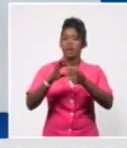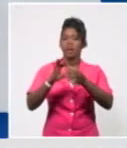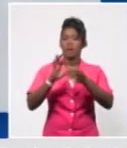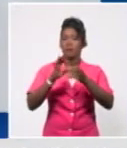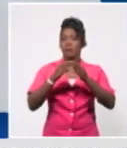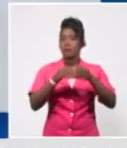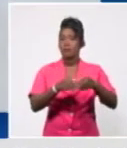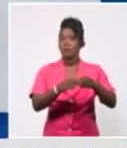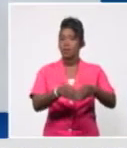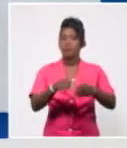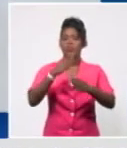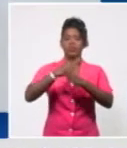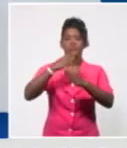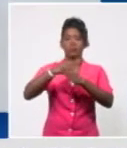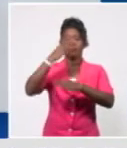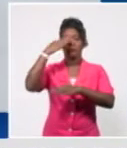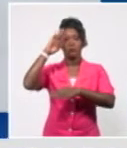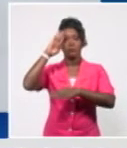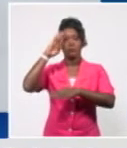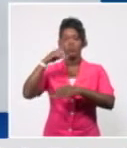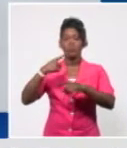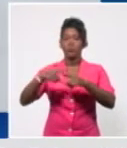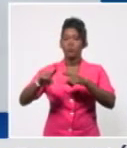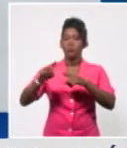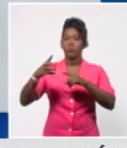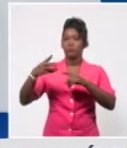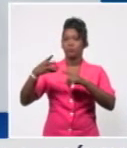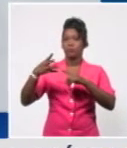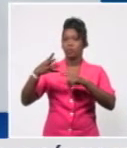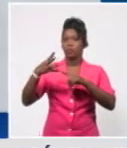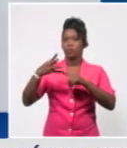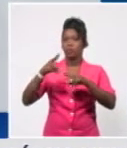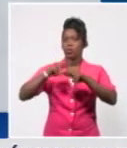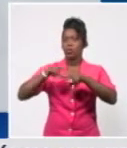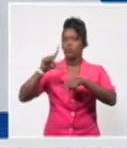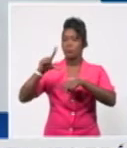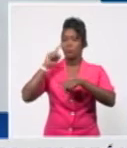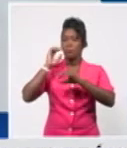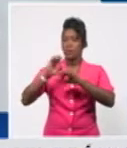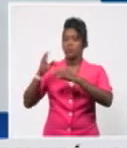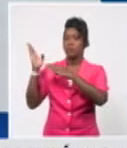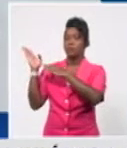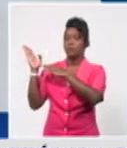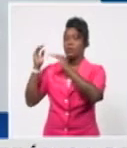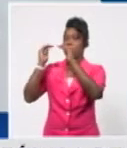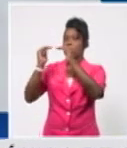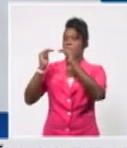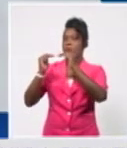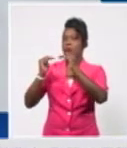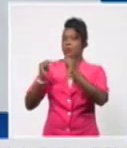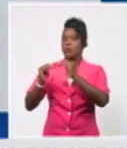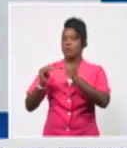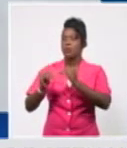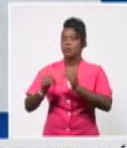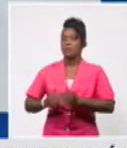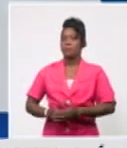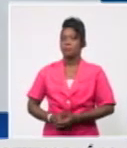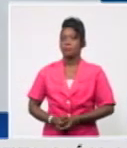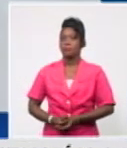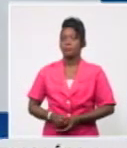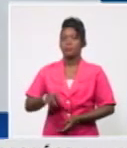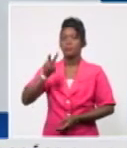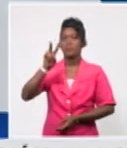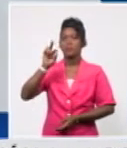Ávila, 21 to Havana, 3 to Artemisa, 2 each